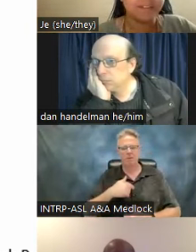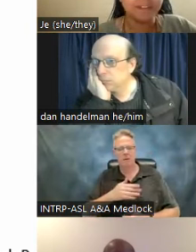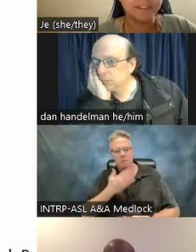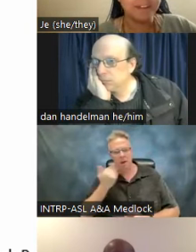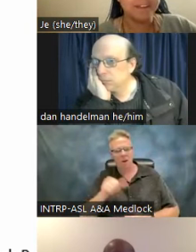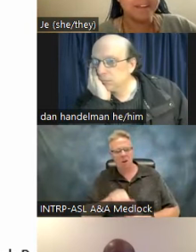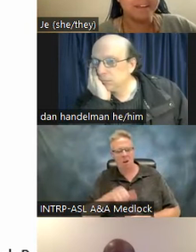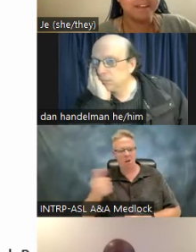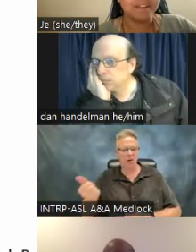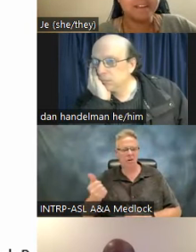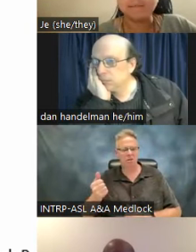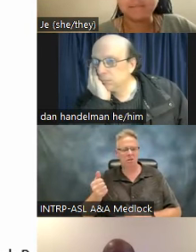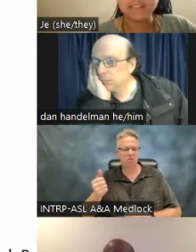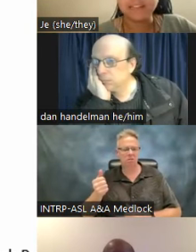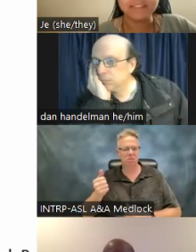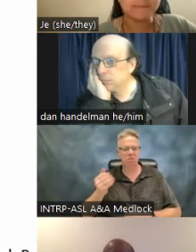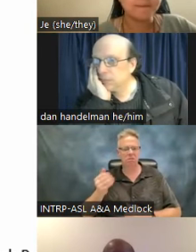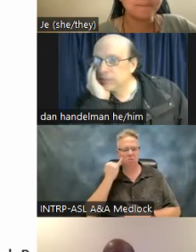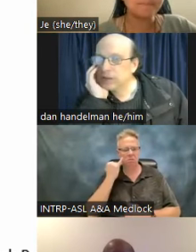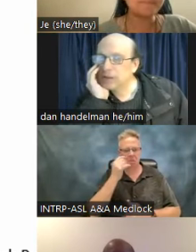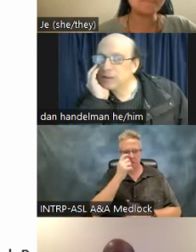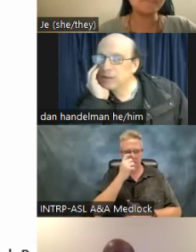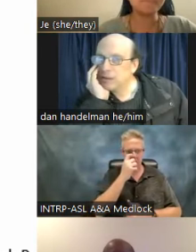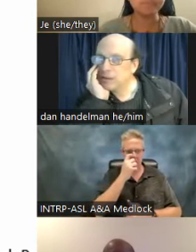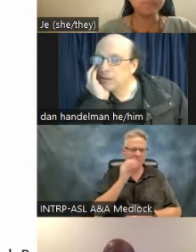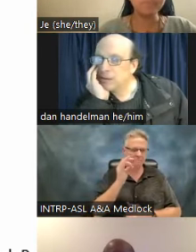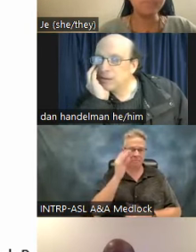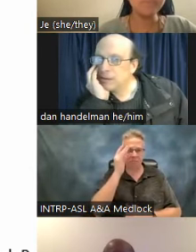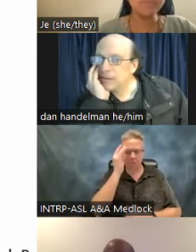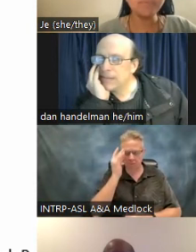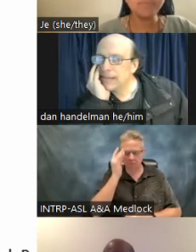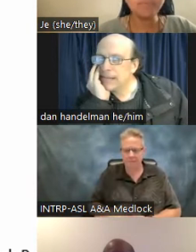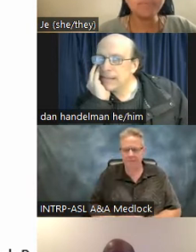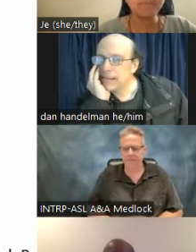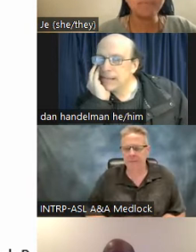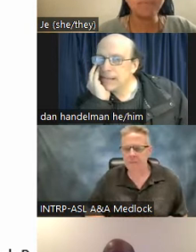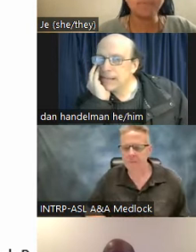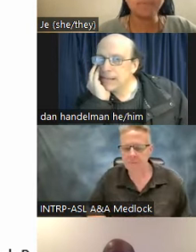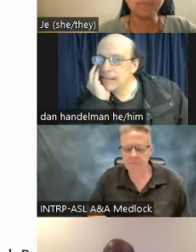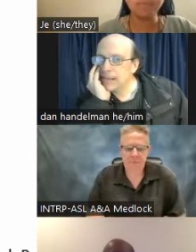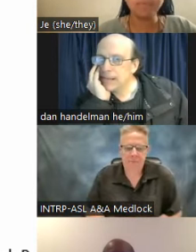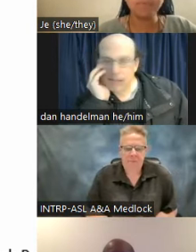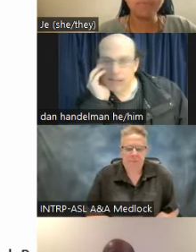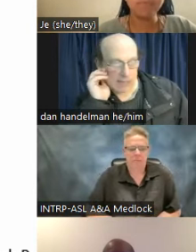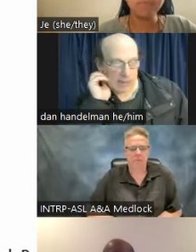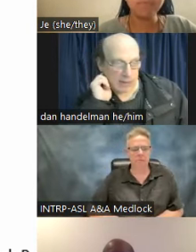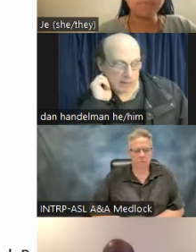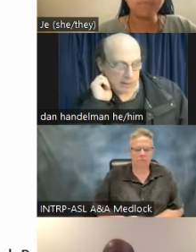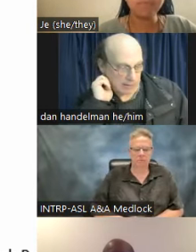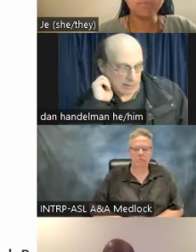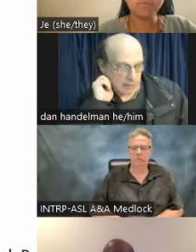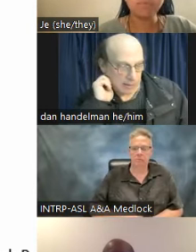of. Thank you, Commissioner. Thank you. Co-Chair